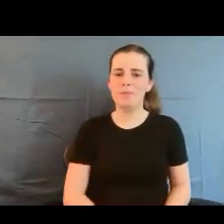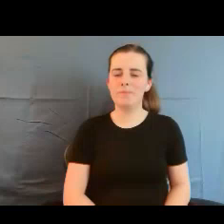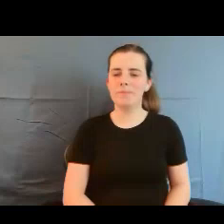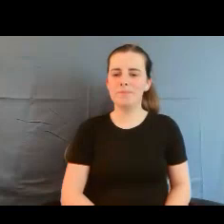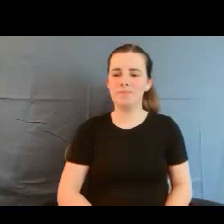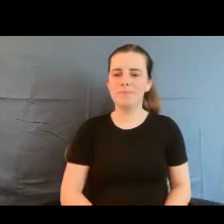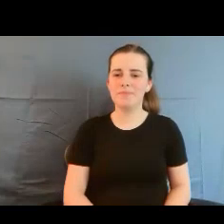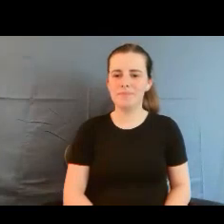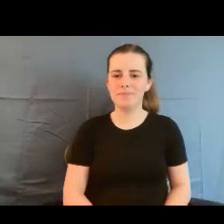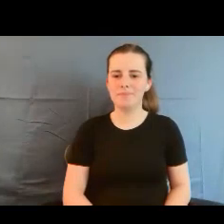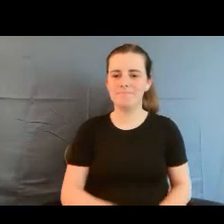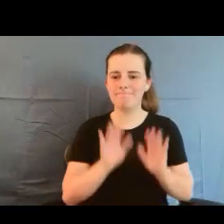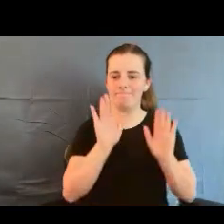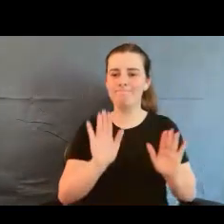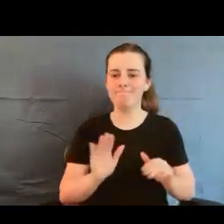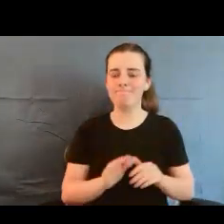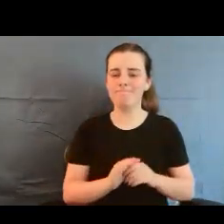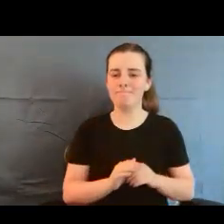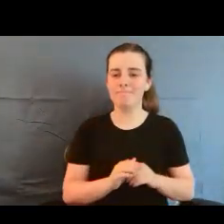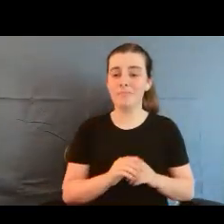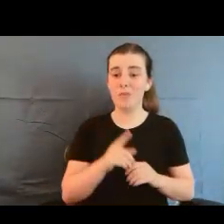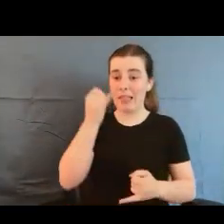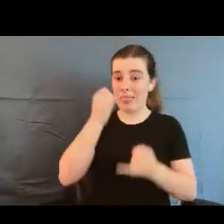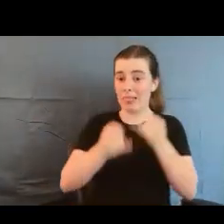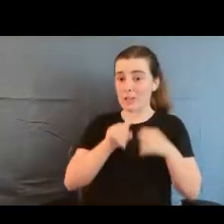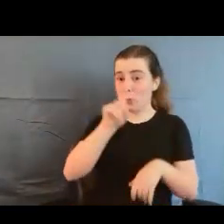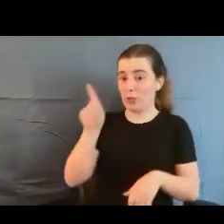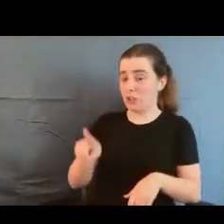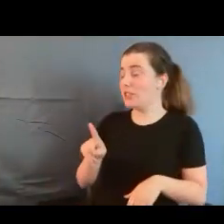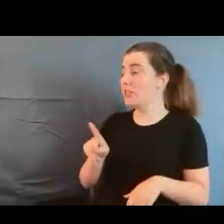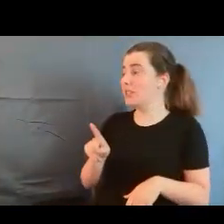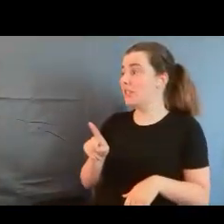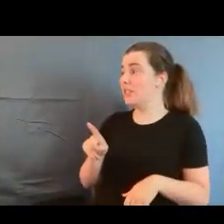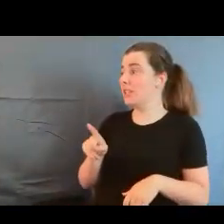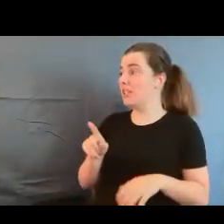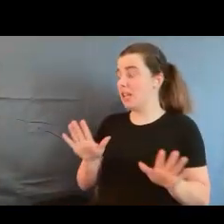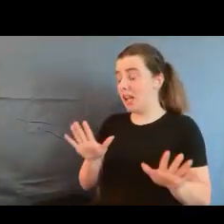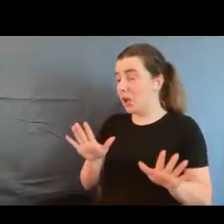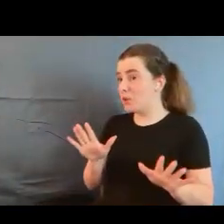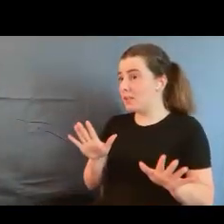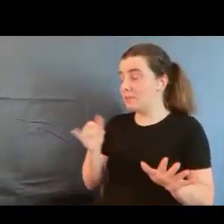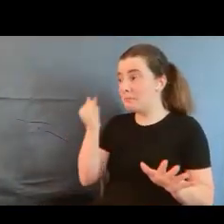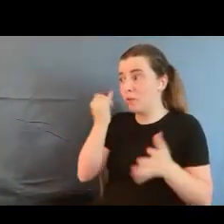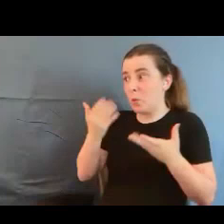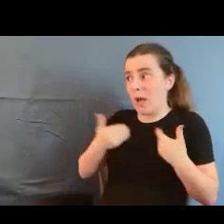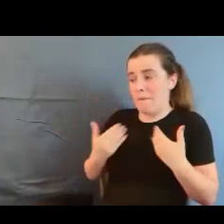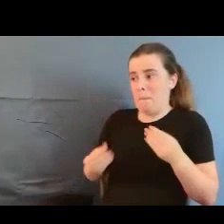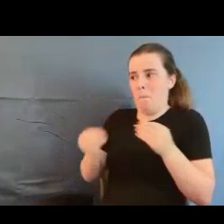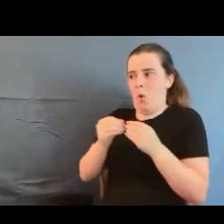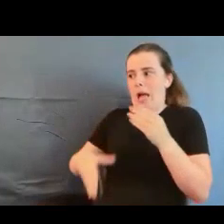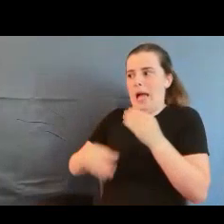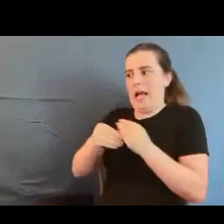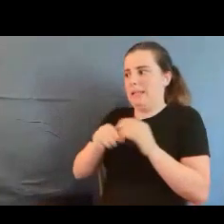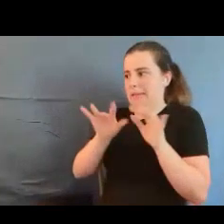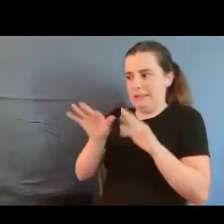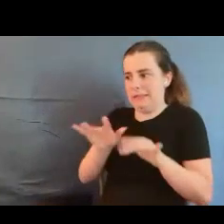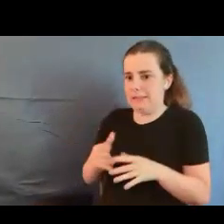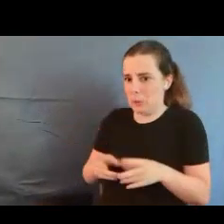Great. One last question, it looks like, and I'll wait for anybody else to just quickly type, but I know we're at time.